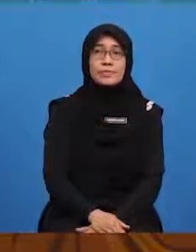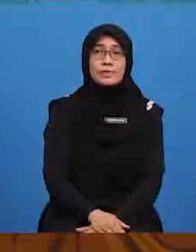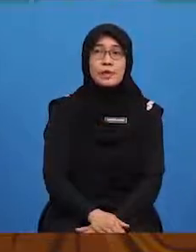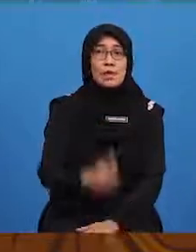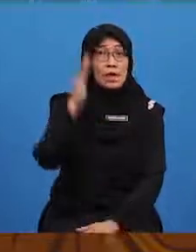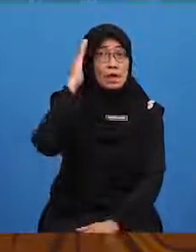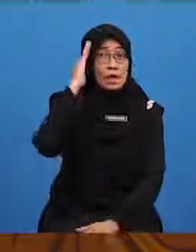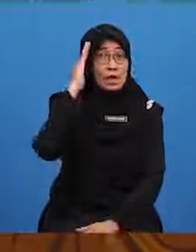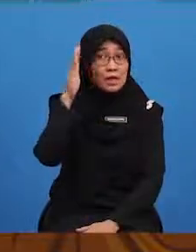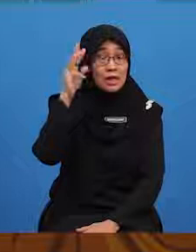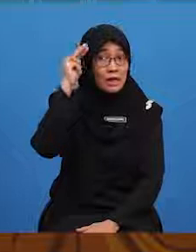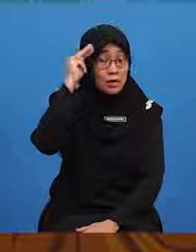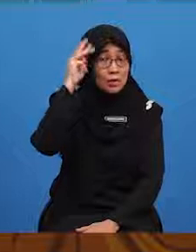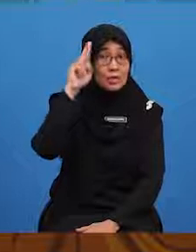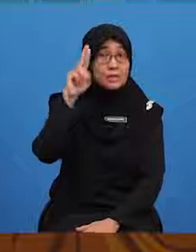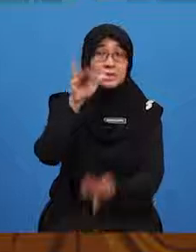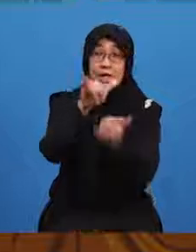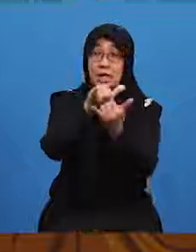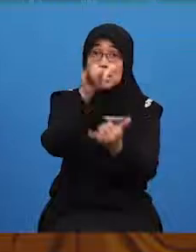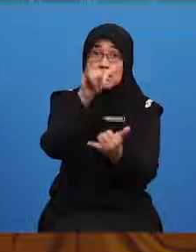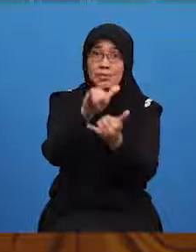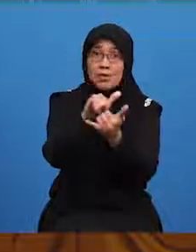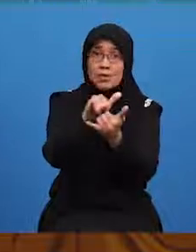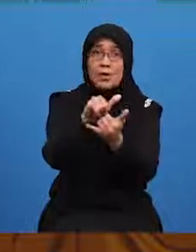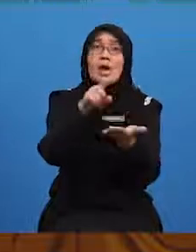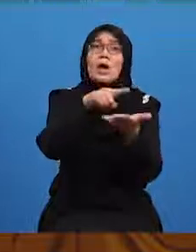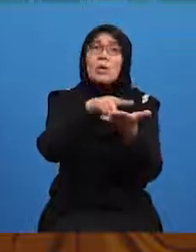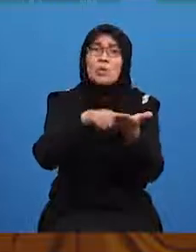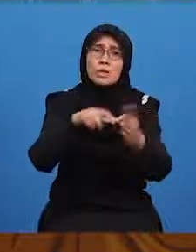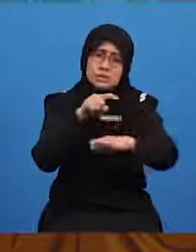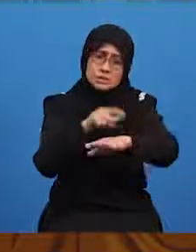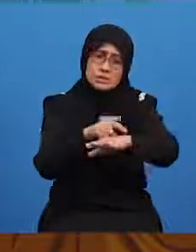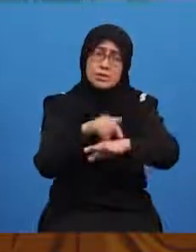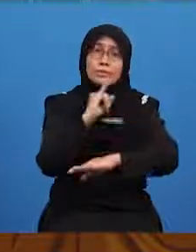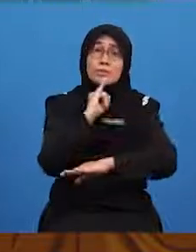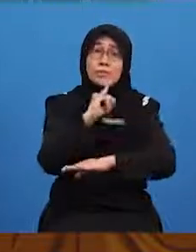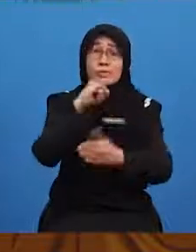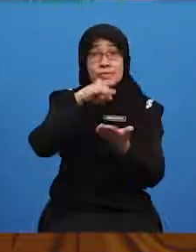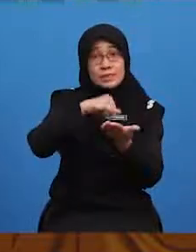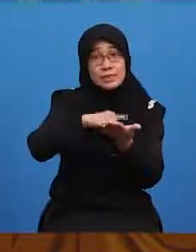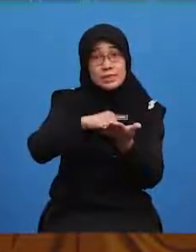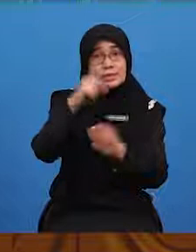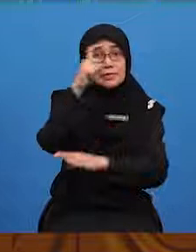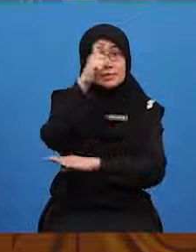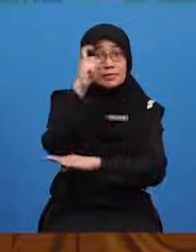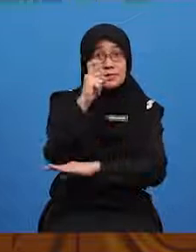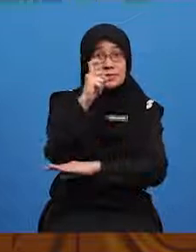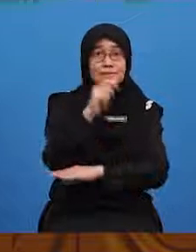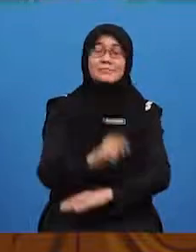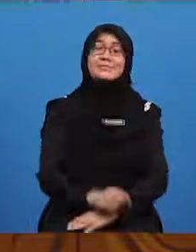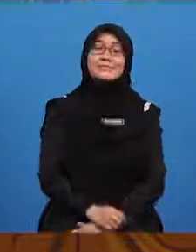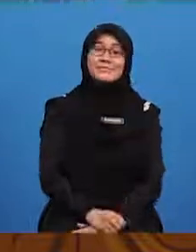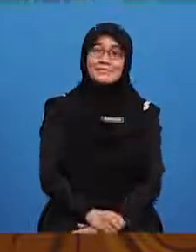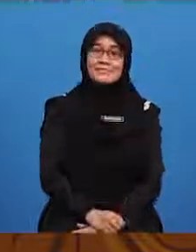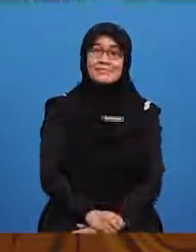1, 2, go. Hello, Mr. Hippo. What time